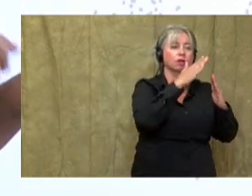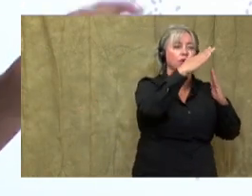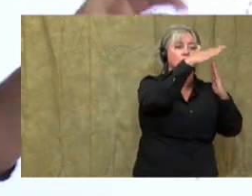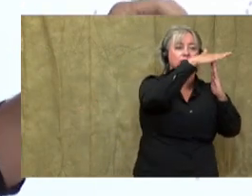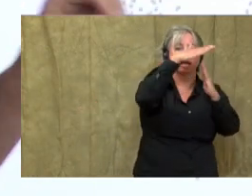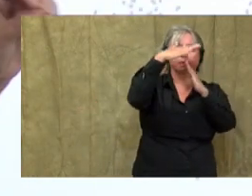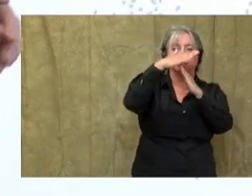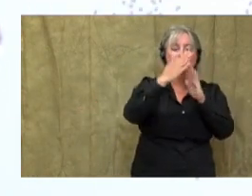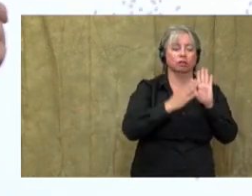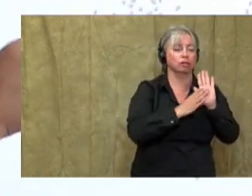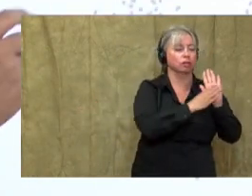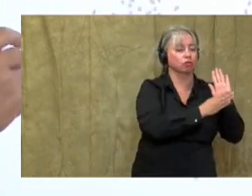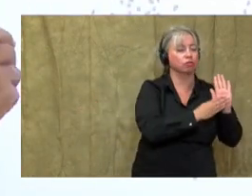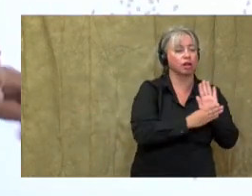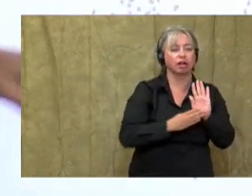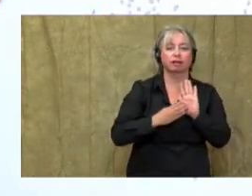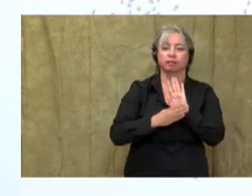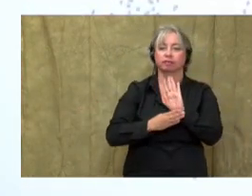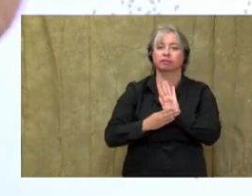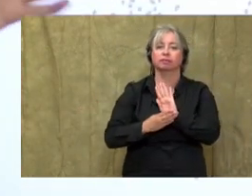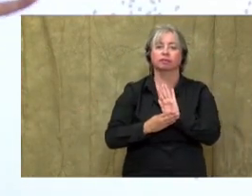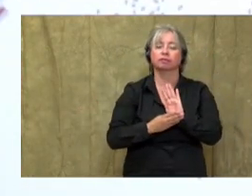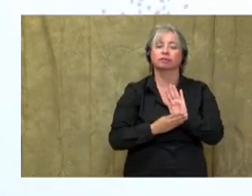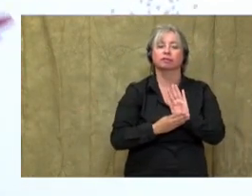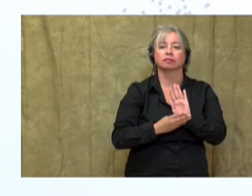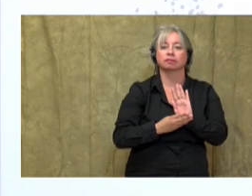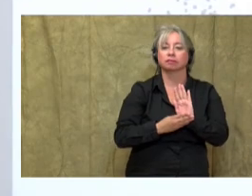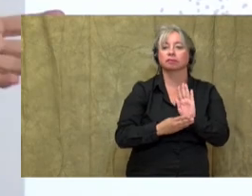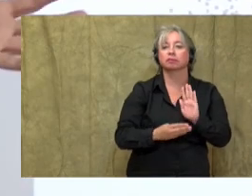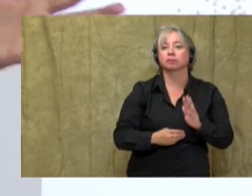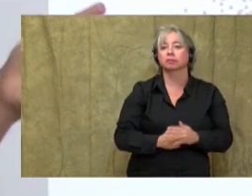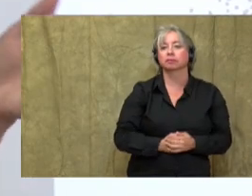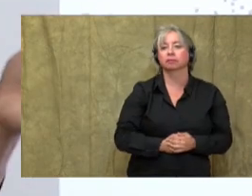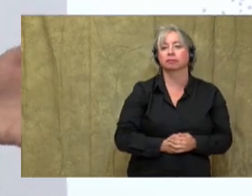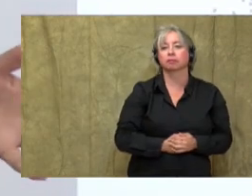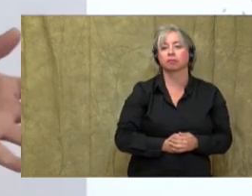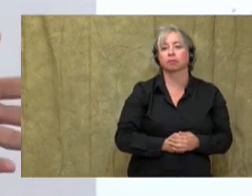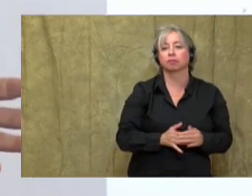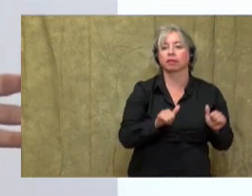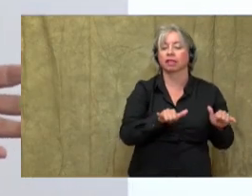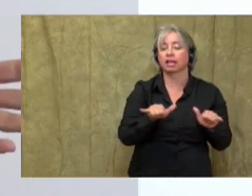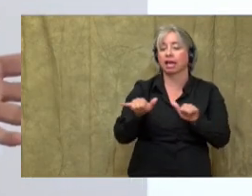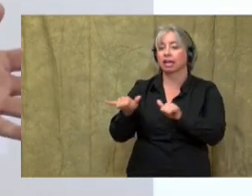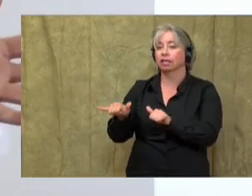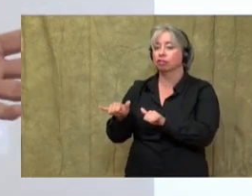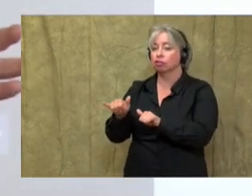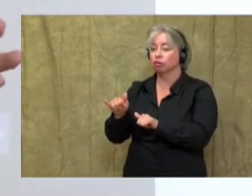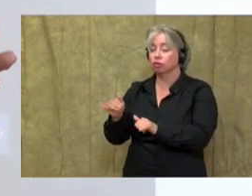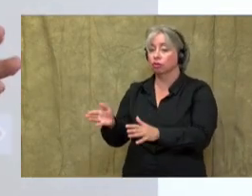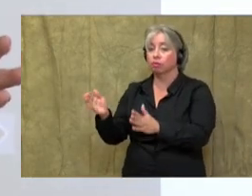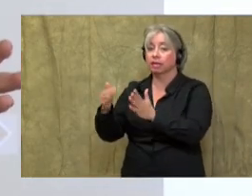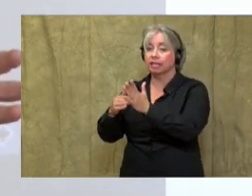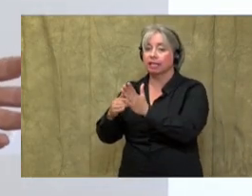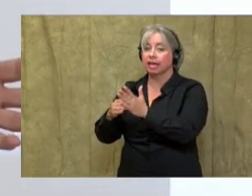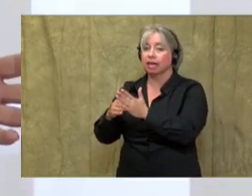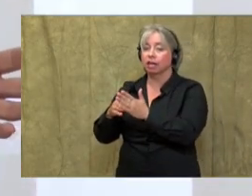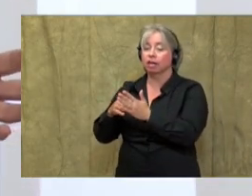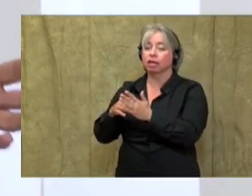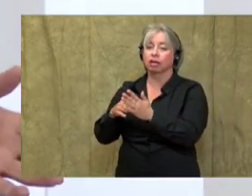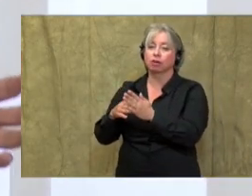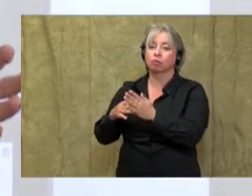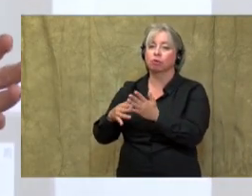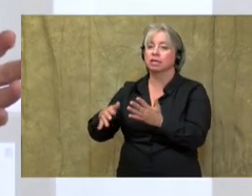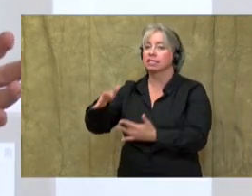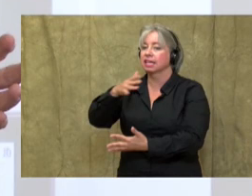crest or trough to trough. So I can also show you this with our interactive, which I think is a